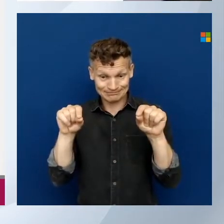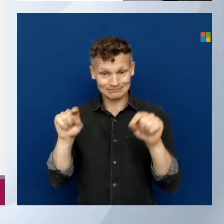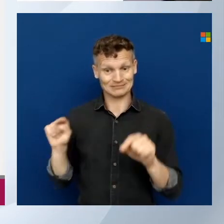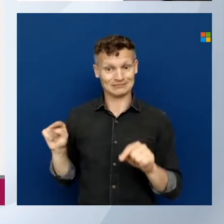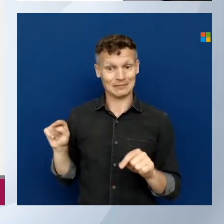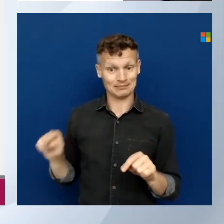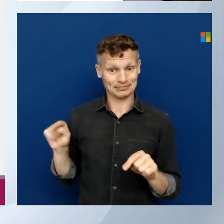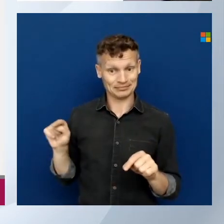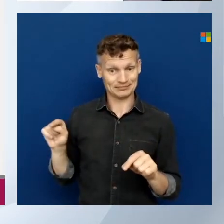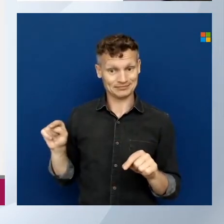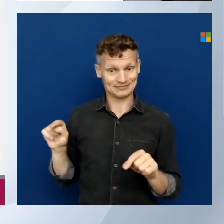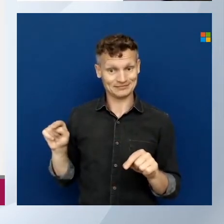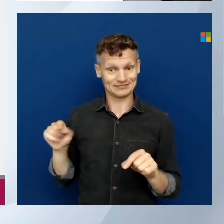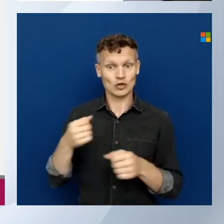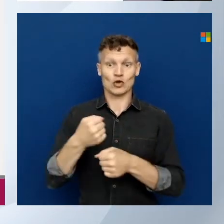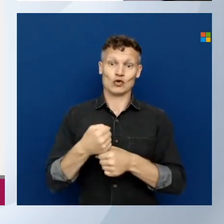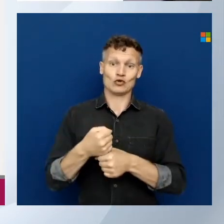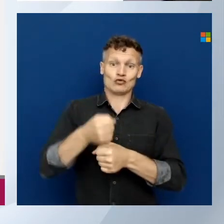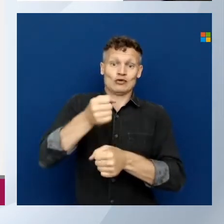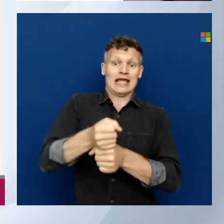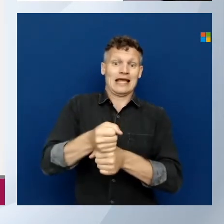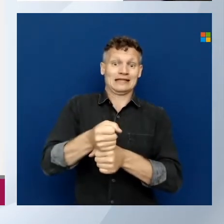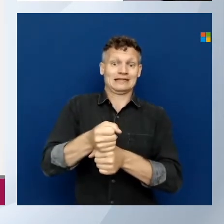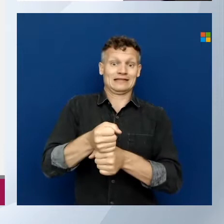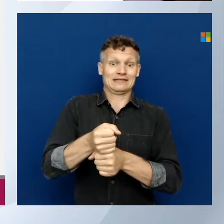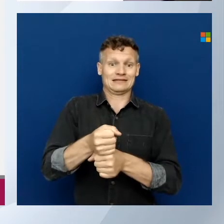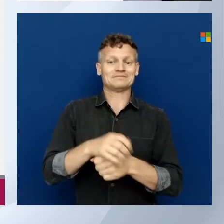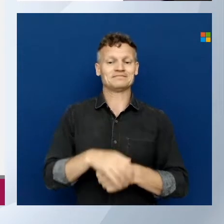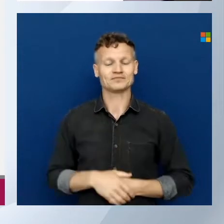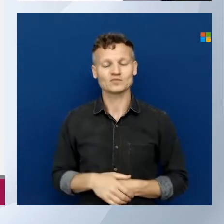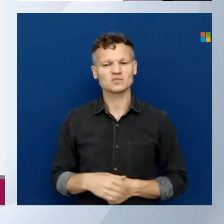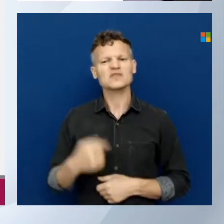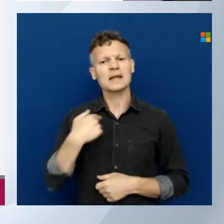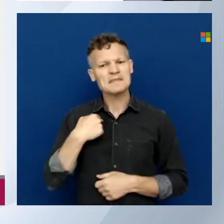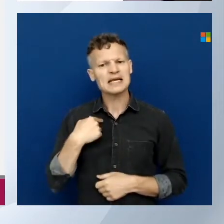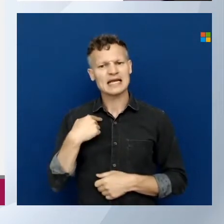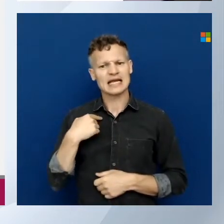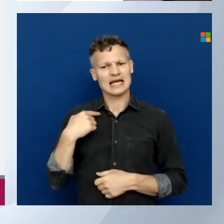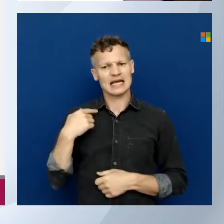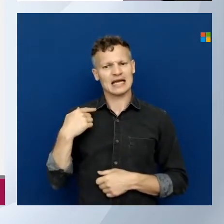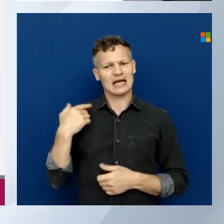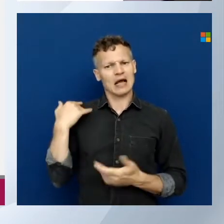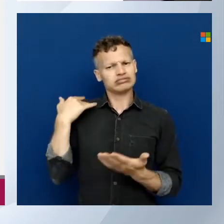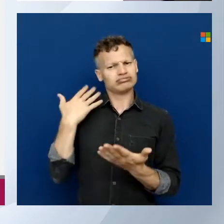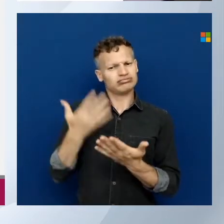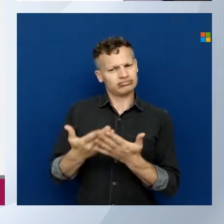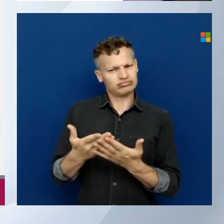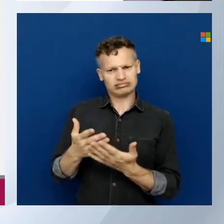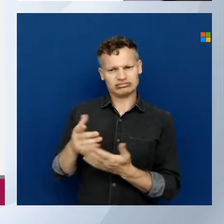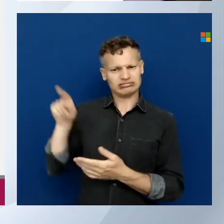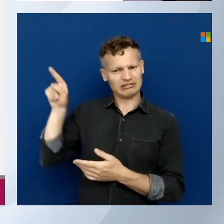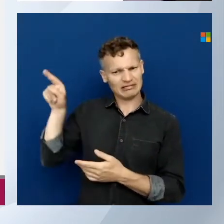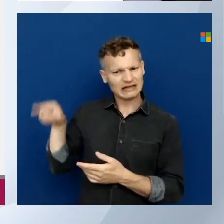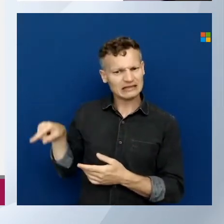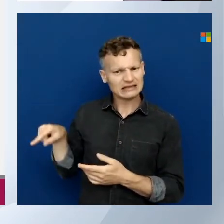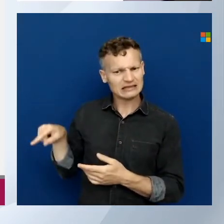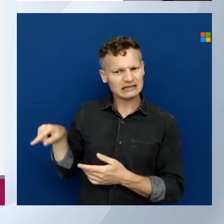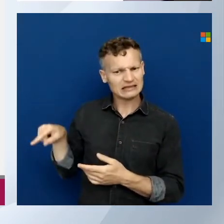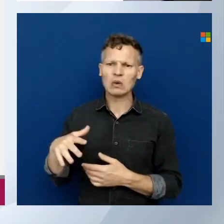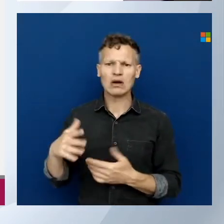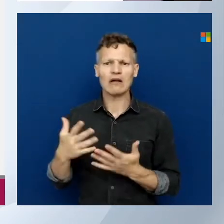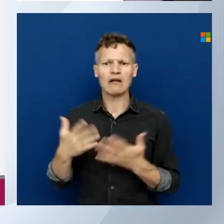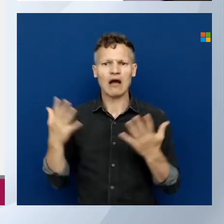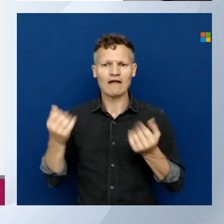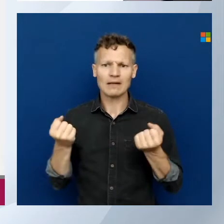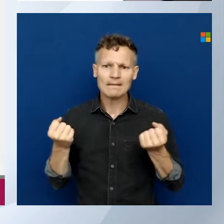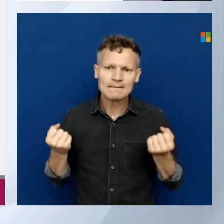is quite some manual actions, and you have to provide quite some information that probably